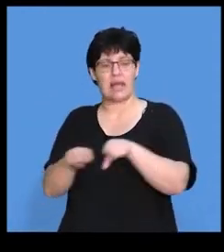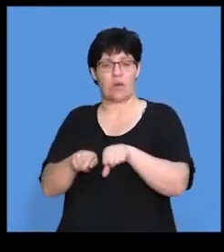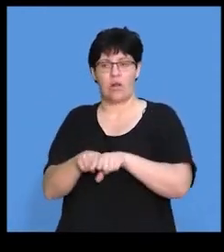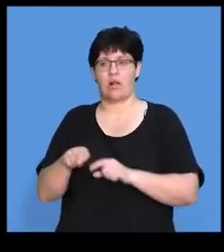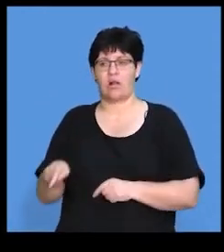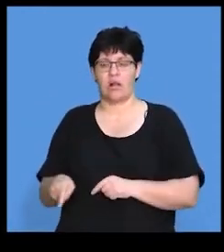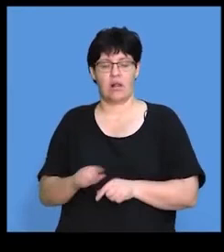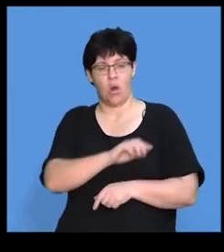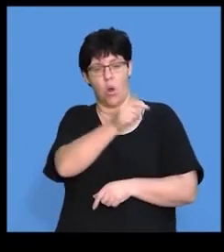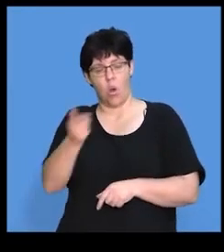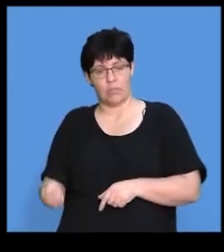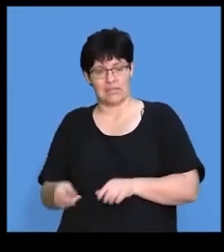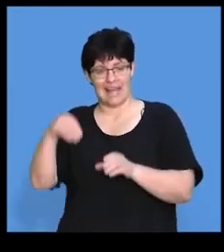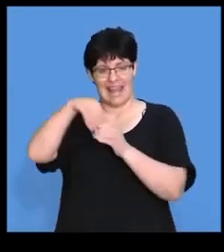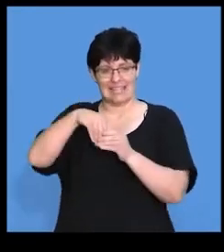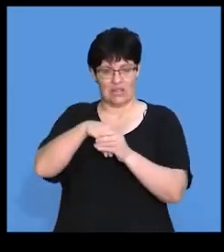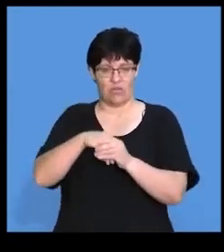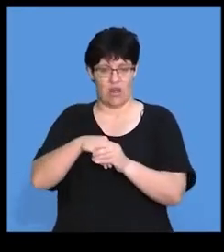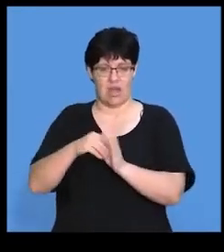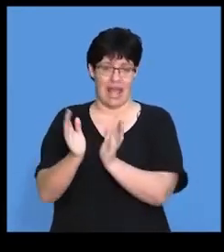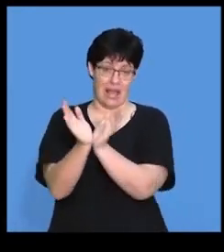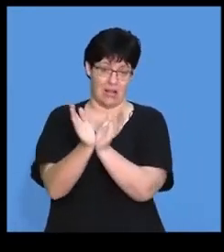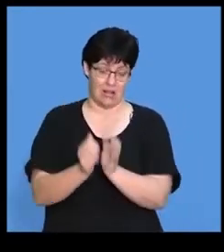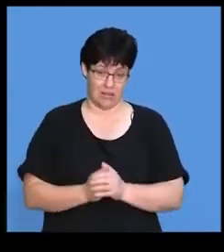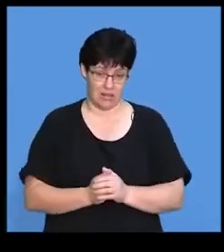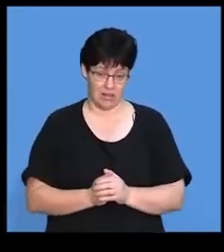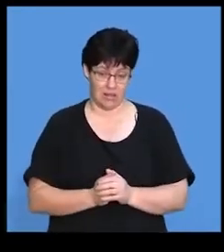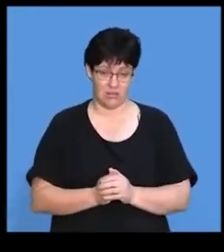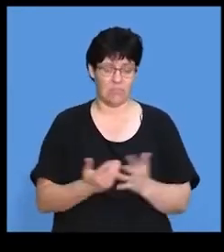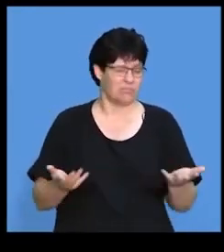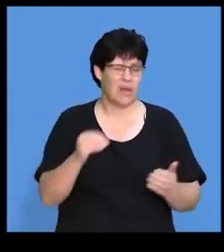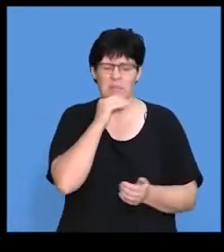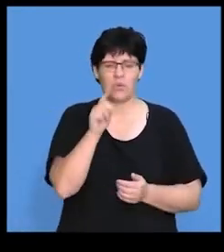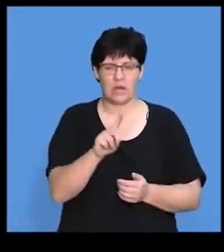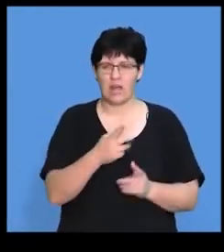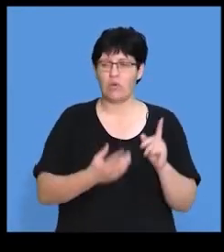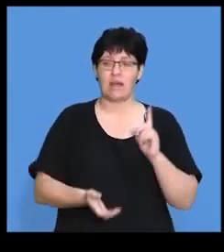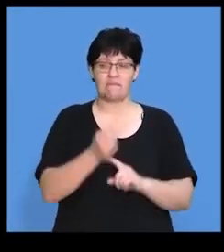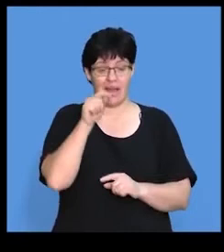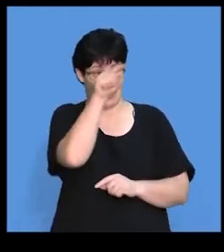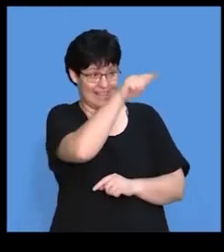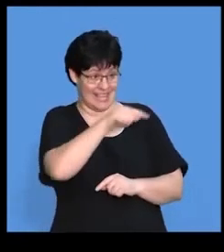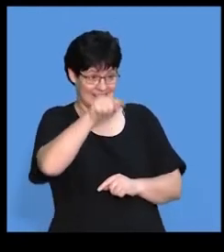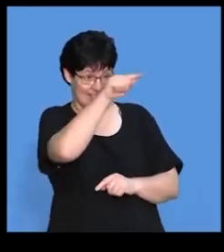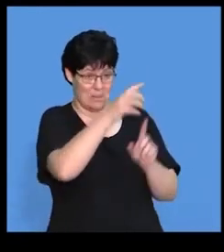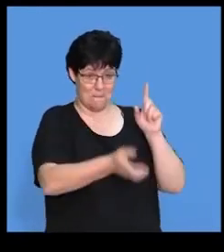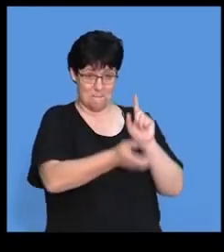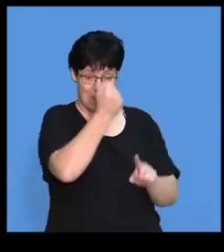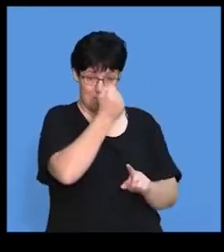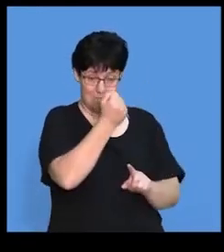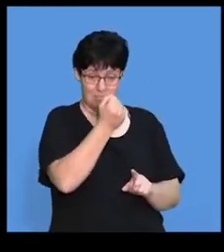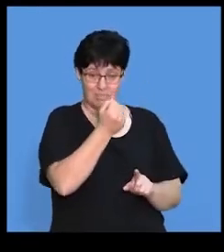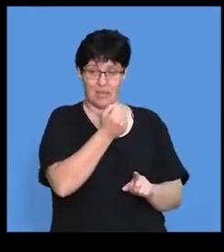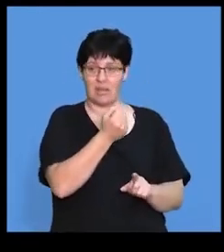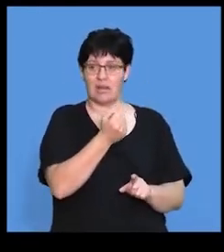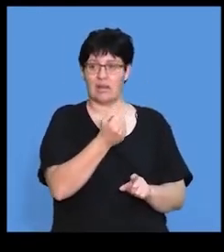equal to the opposite interior angle. So in other words, if we can find the size of this angle